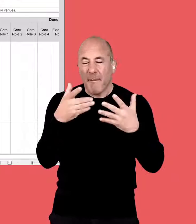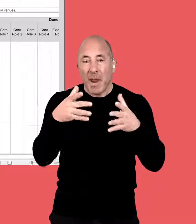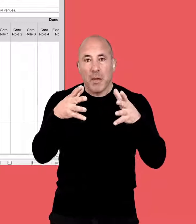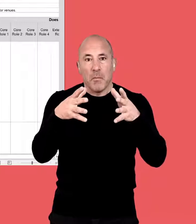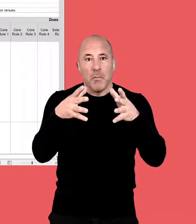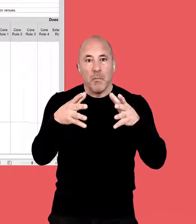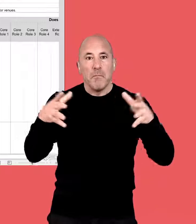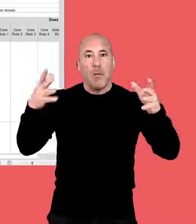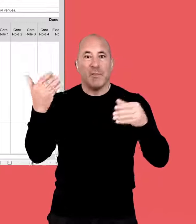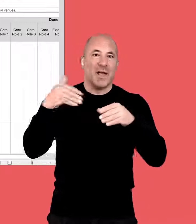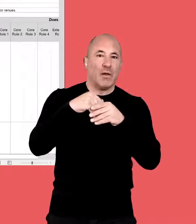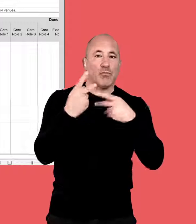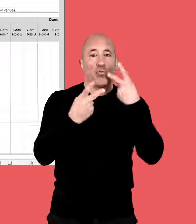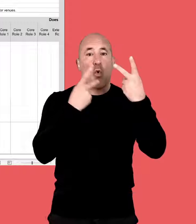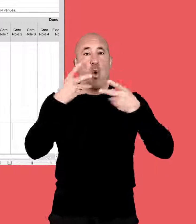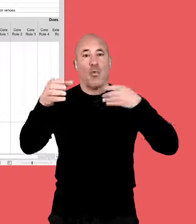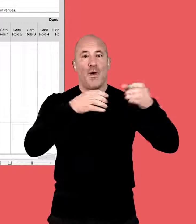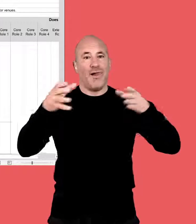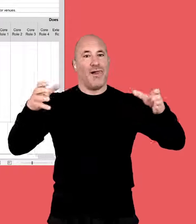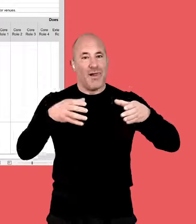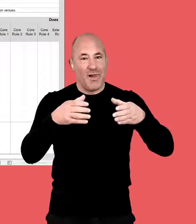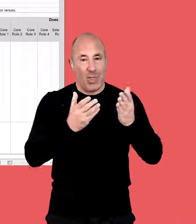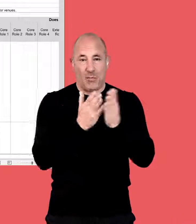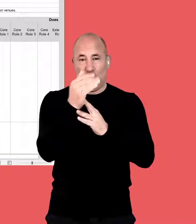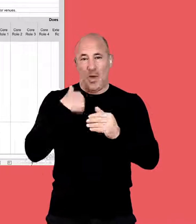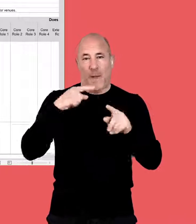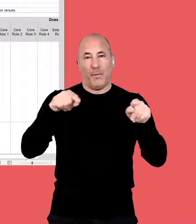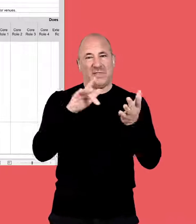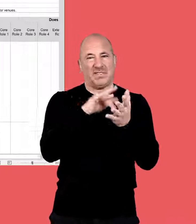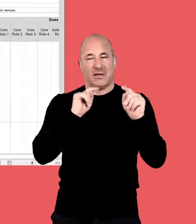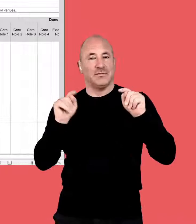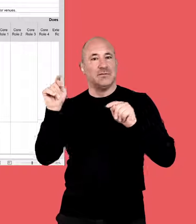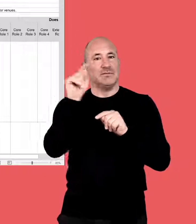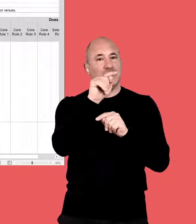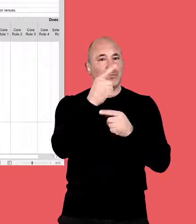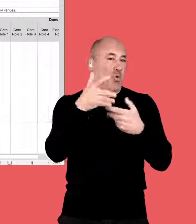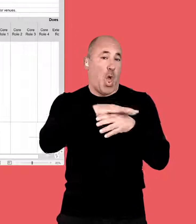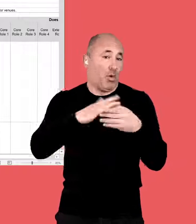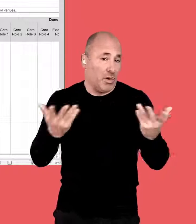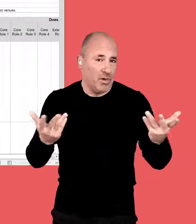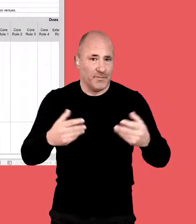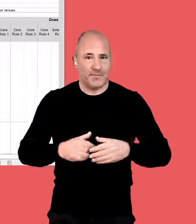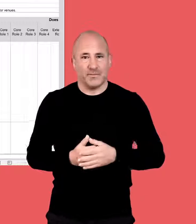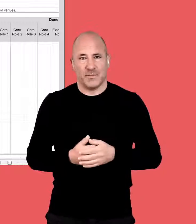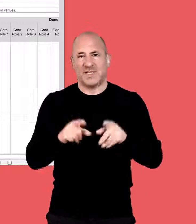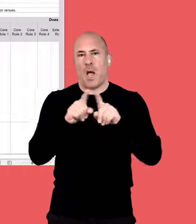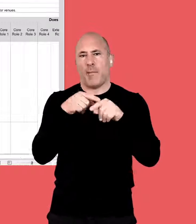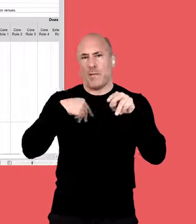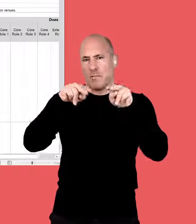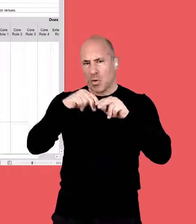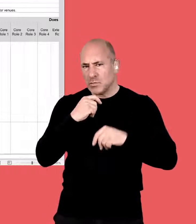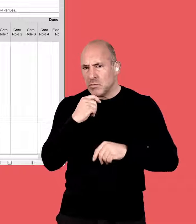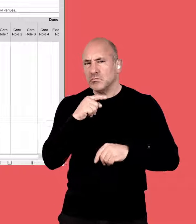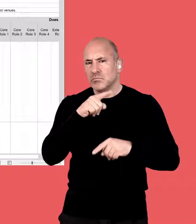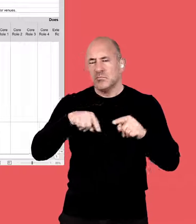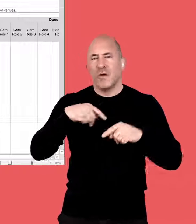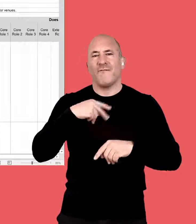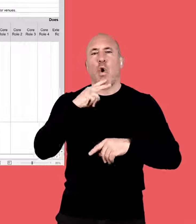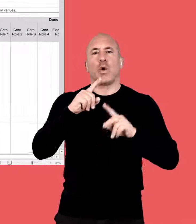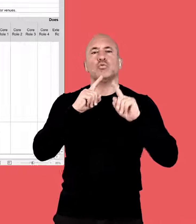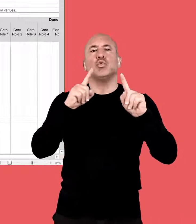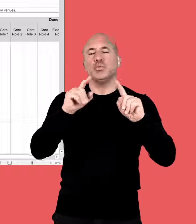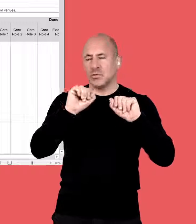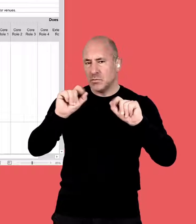singing in choral ensembles across our hub/local music centres. And we'll also monitor the level of